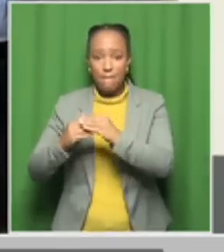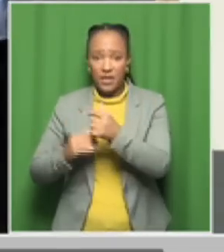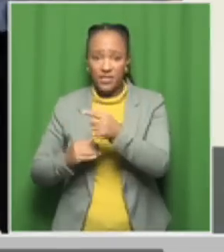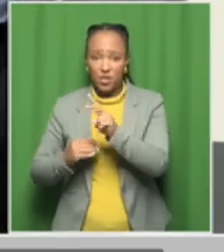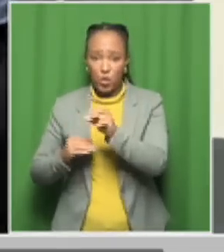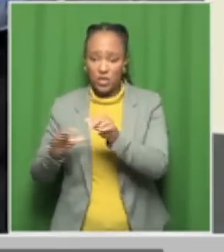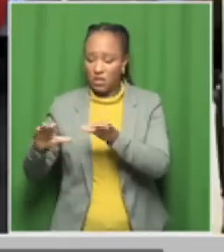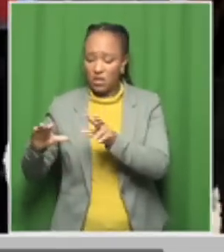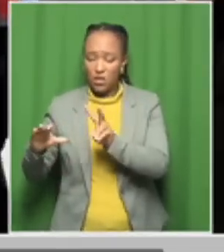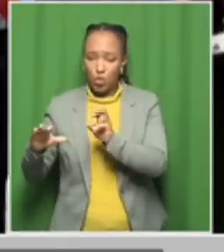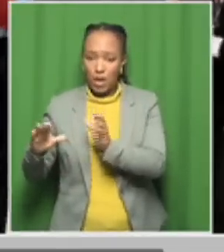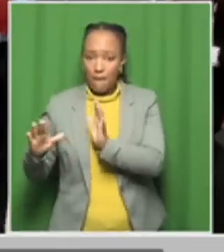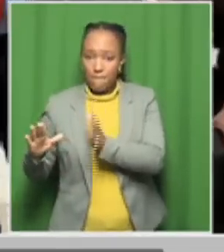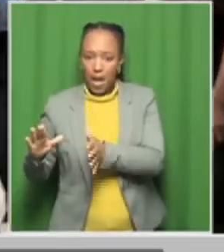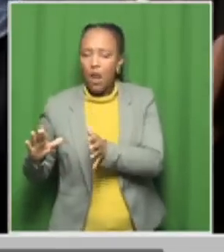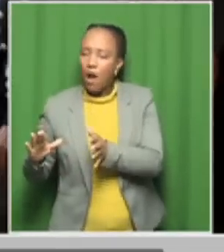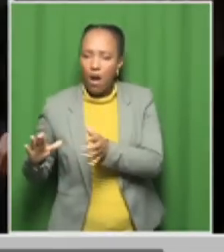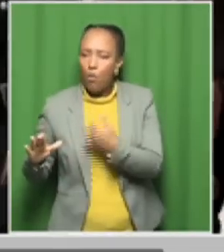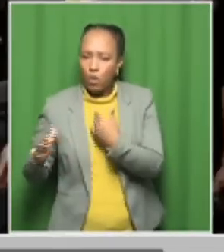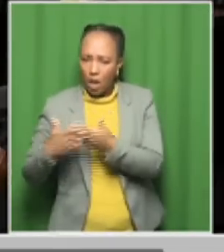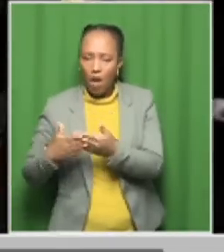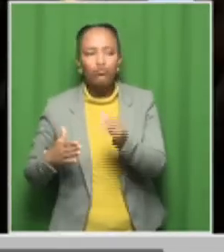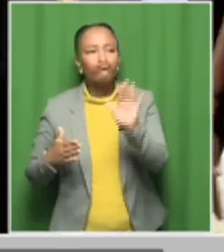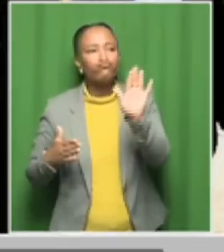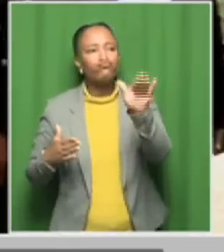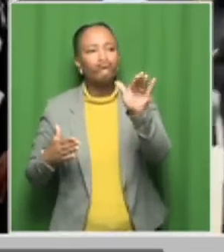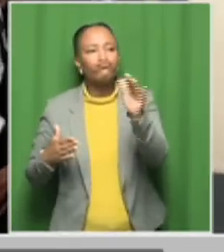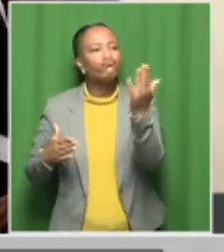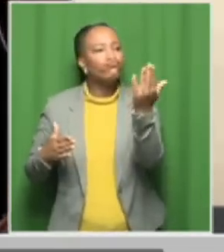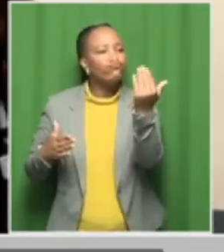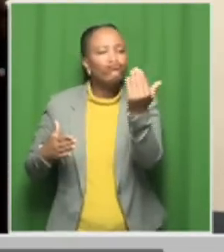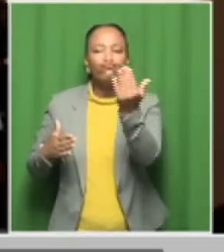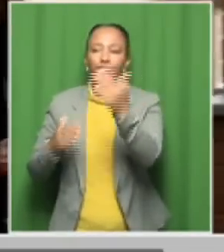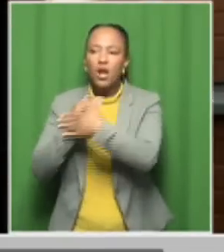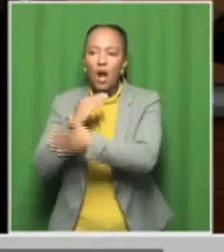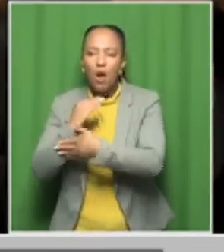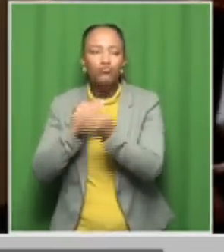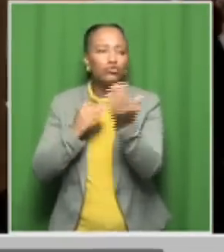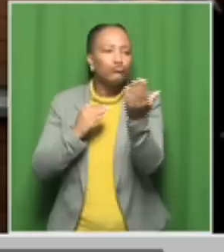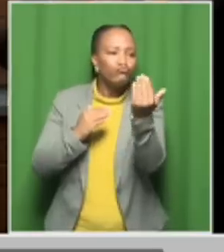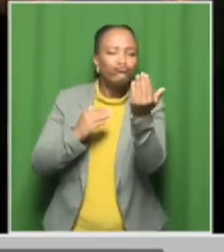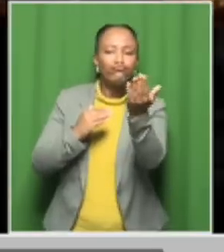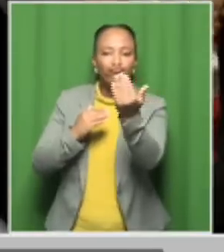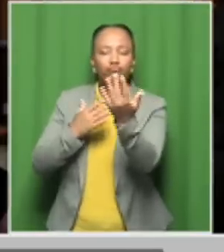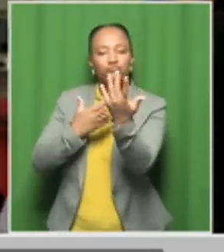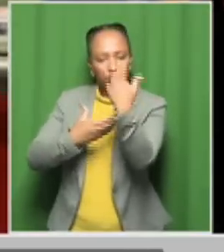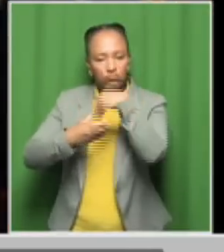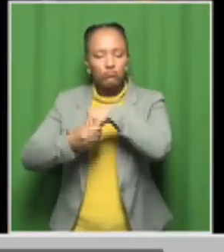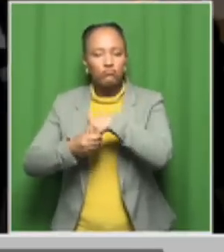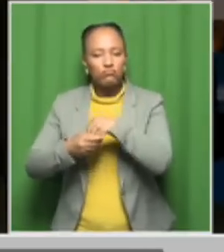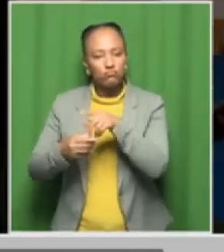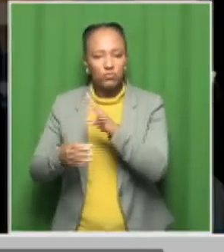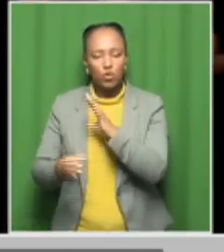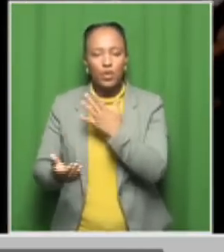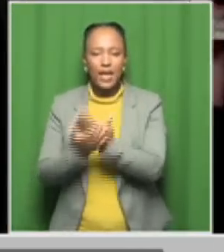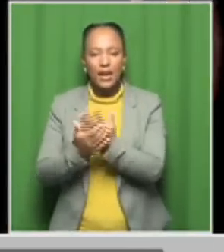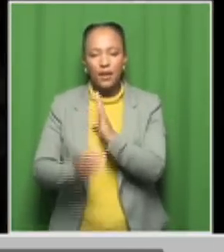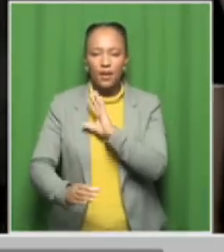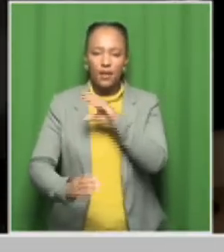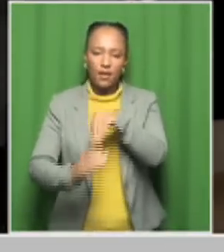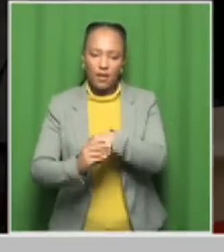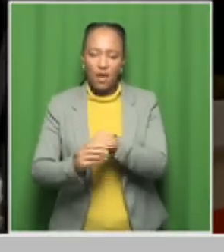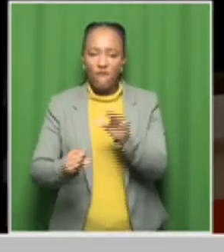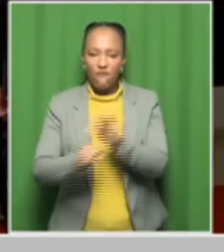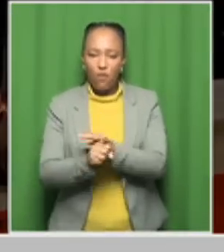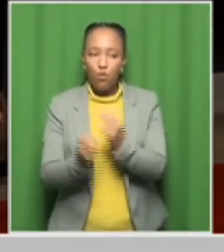G20. So what we have then done was to invite other countries from the continent to take part fully in our G20